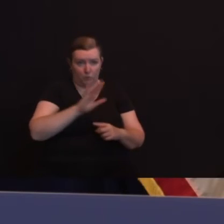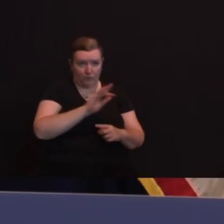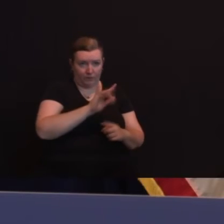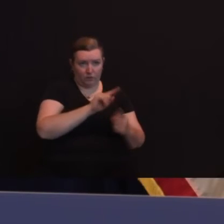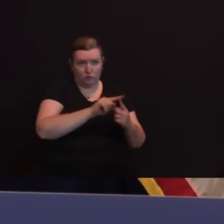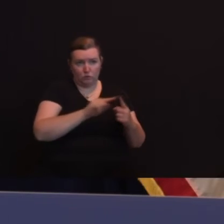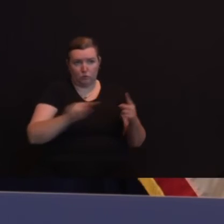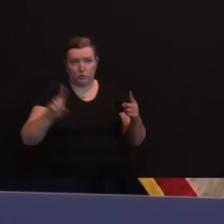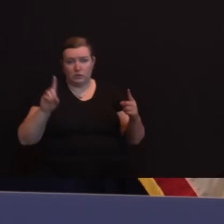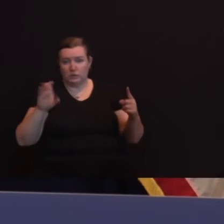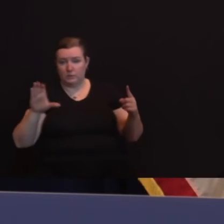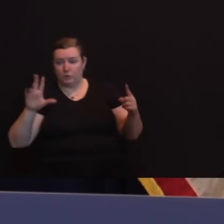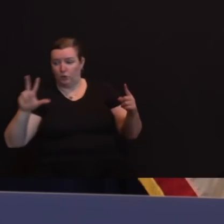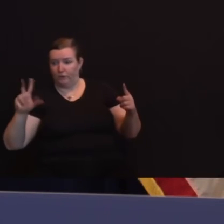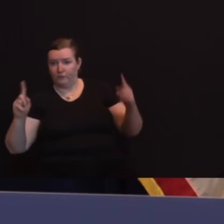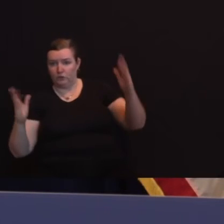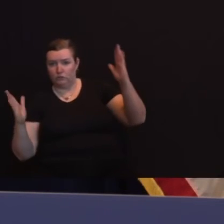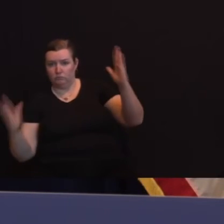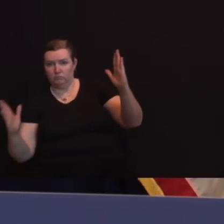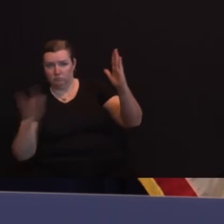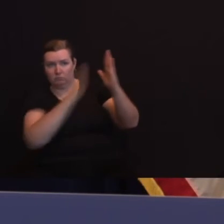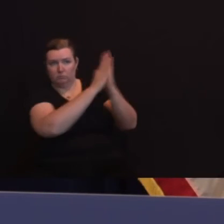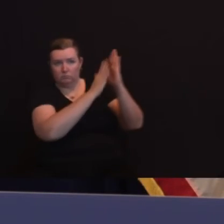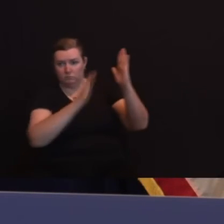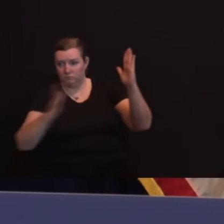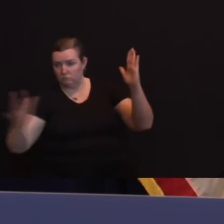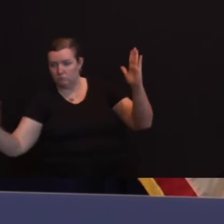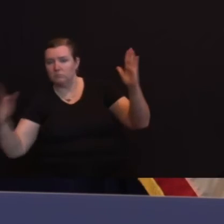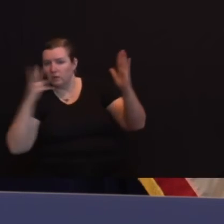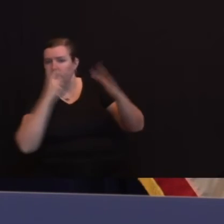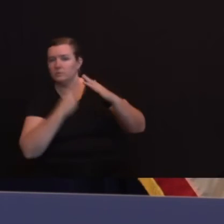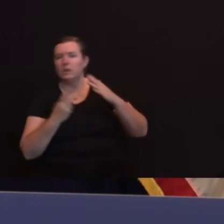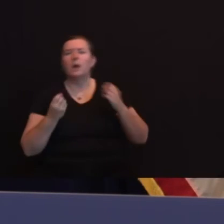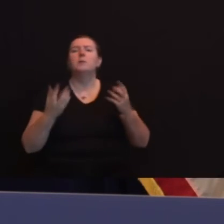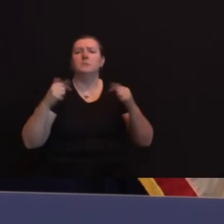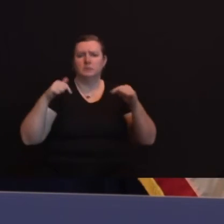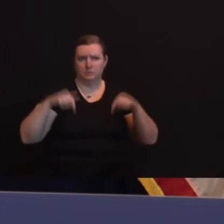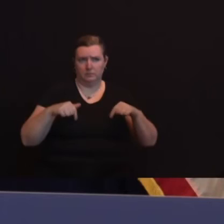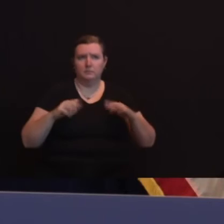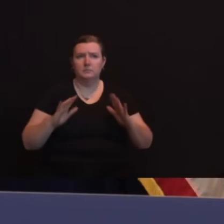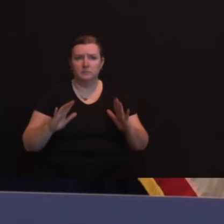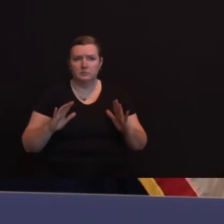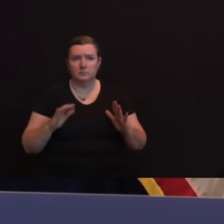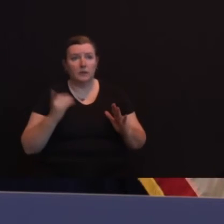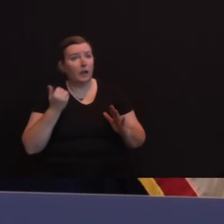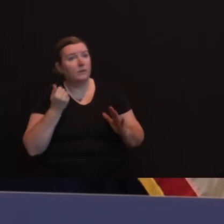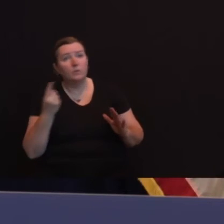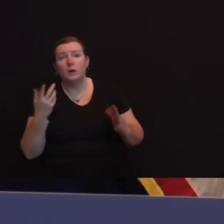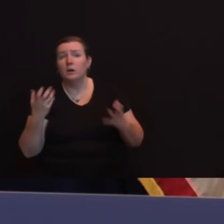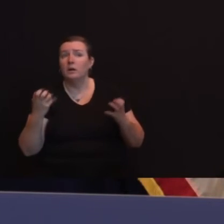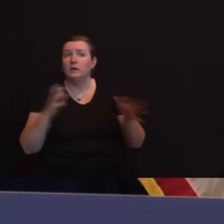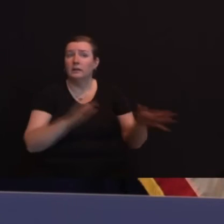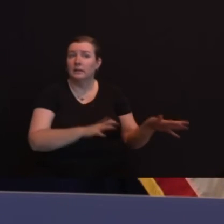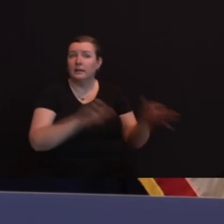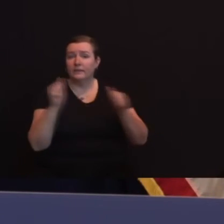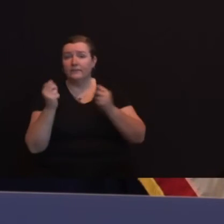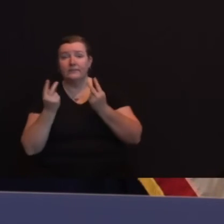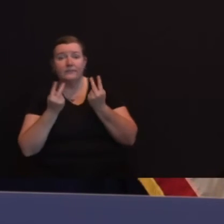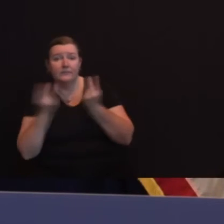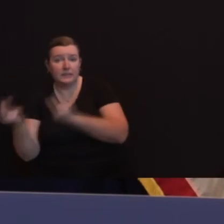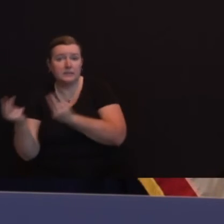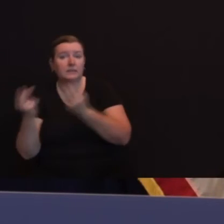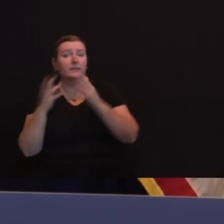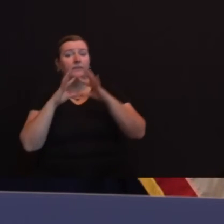should create a reservation process for residents who want to leave and visit families for the holiday. Reservations should be tied to the number